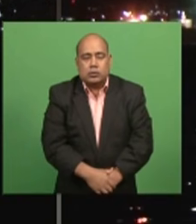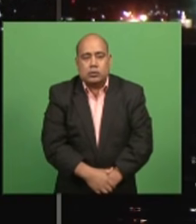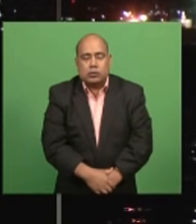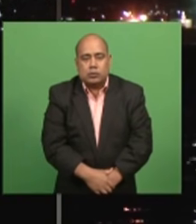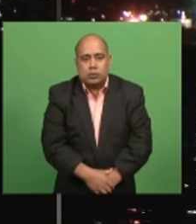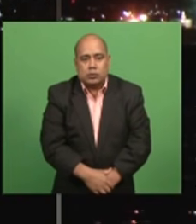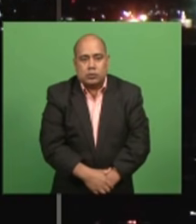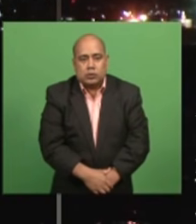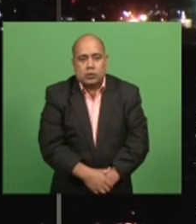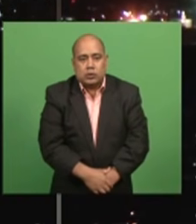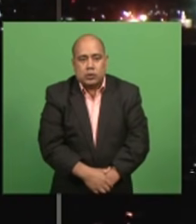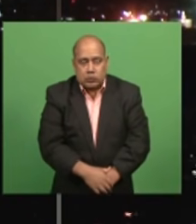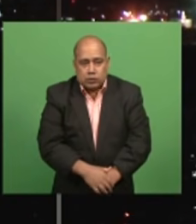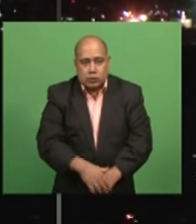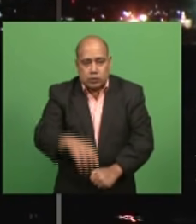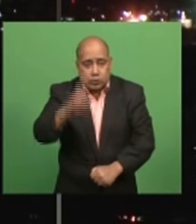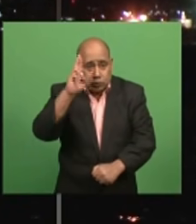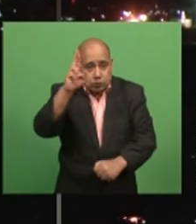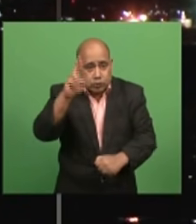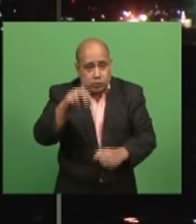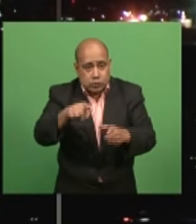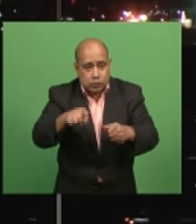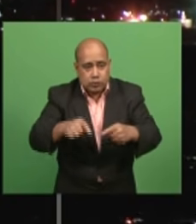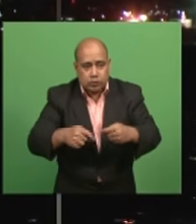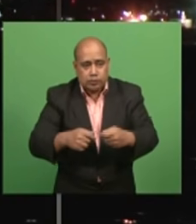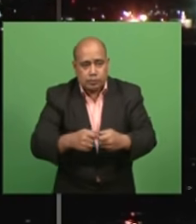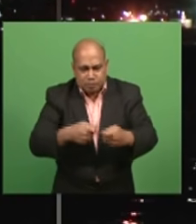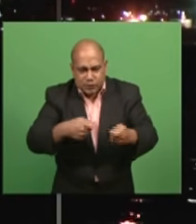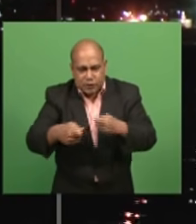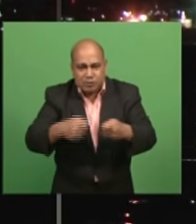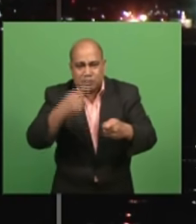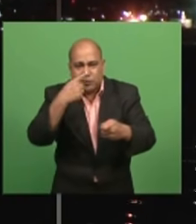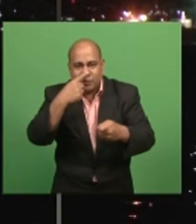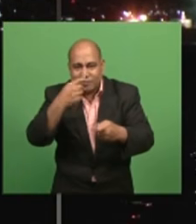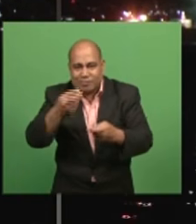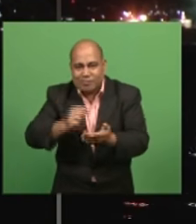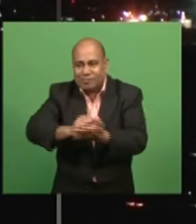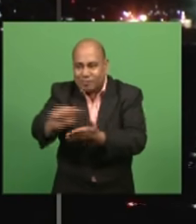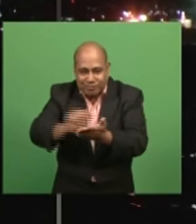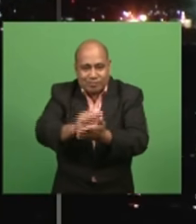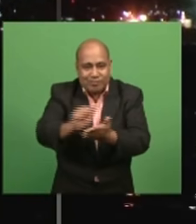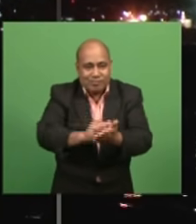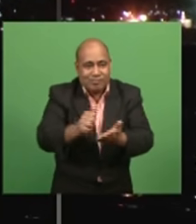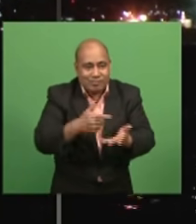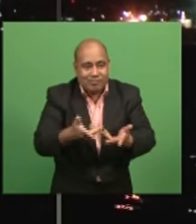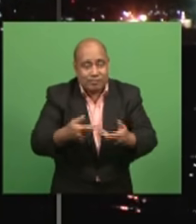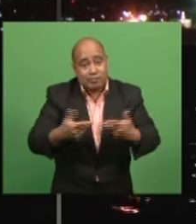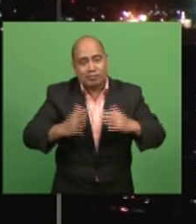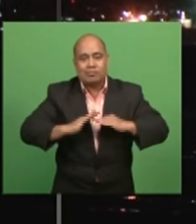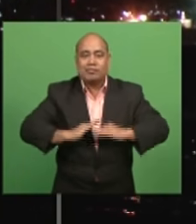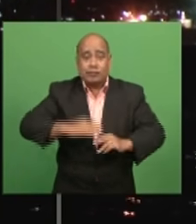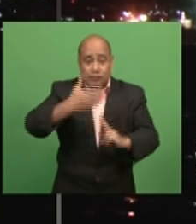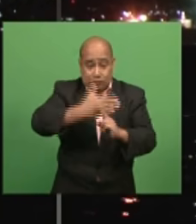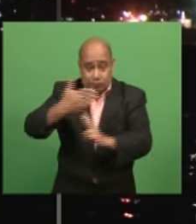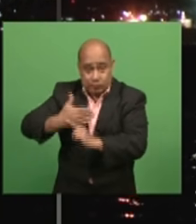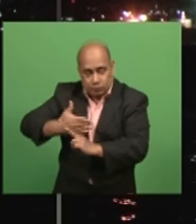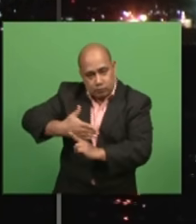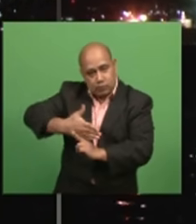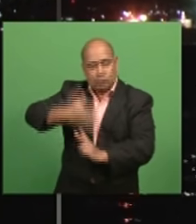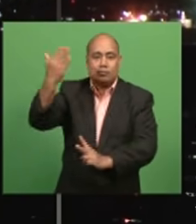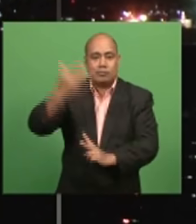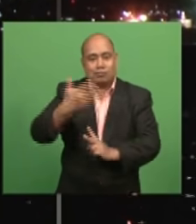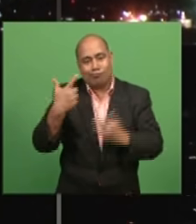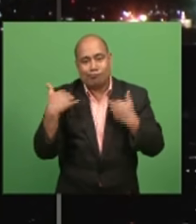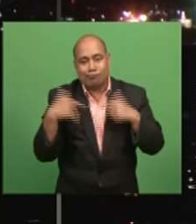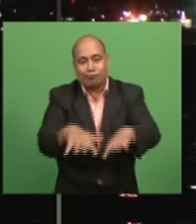The rural market vendors have welcomed the easing of certain restrictions implemented in light of the COVID-19 pandemic, as